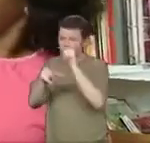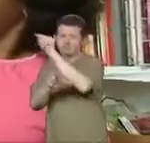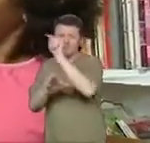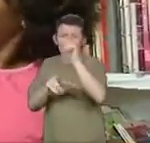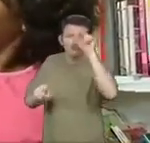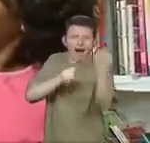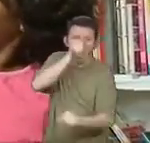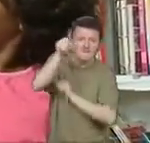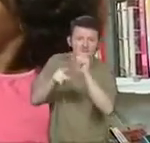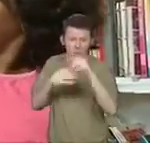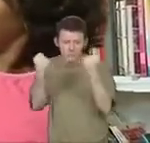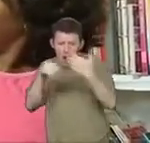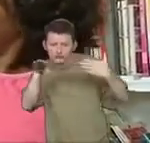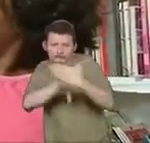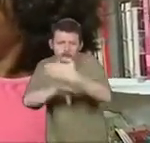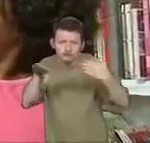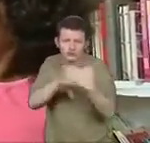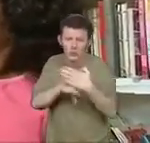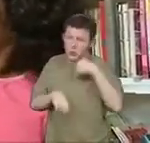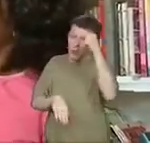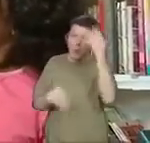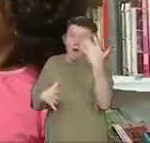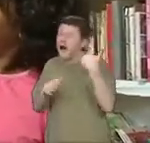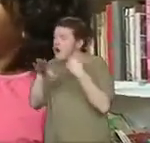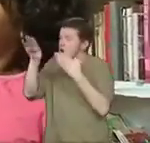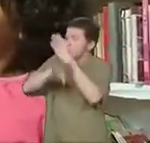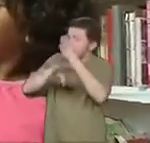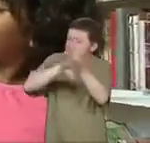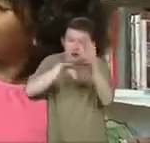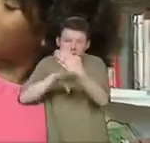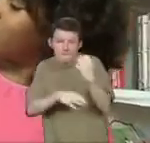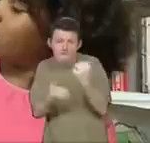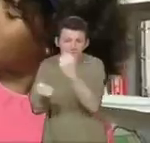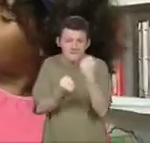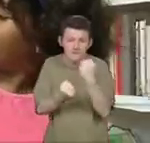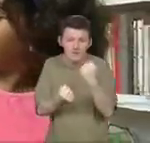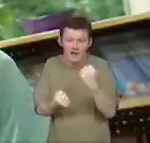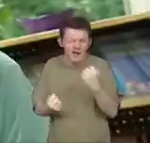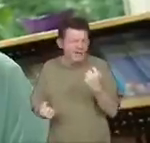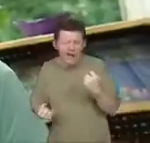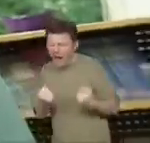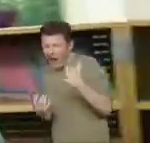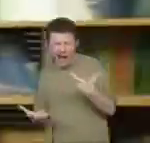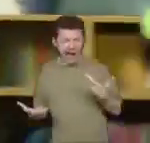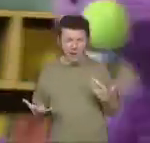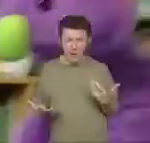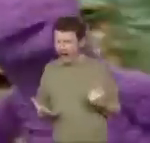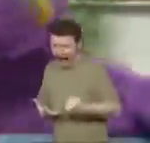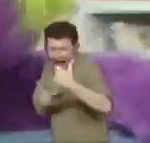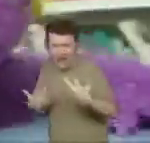hoops, they're on other planets. And we all travel around in hoobmobiles. They take us wherever we want to go.